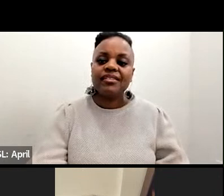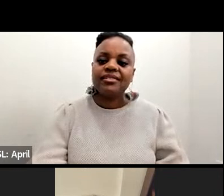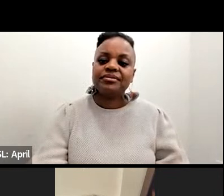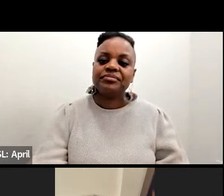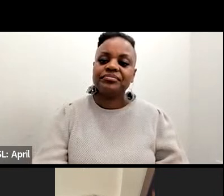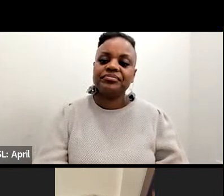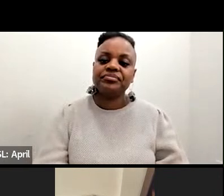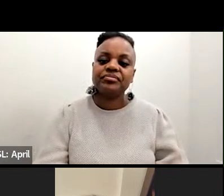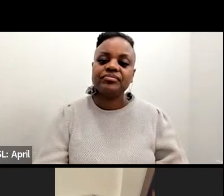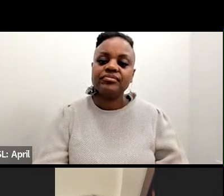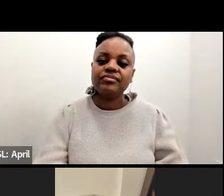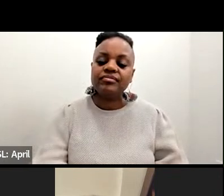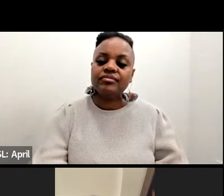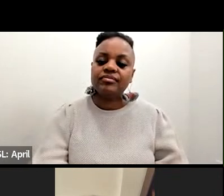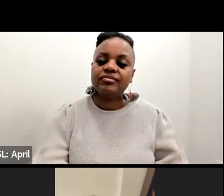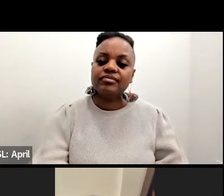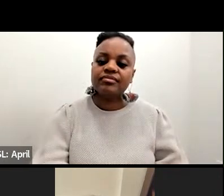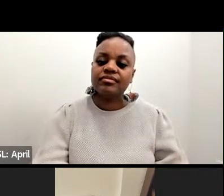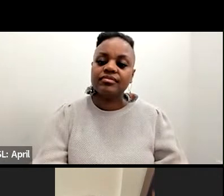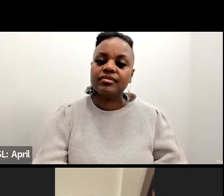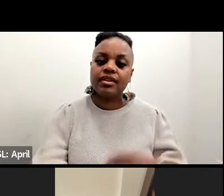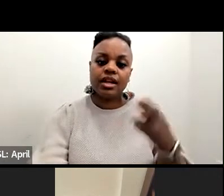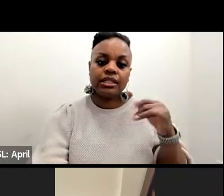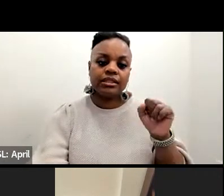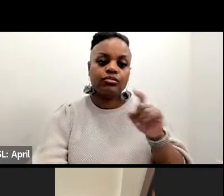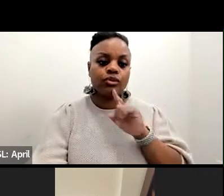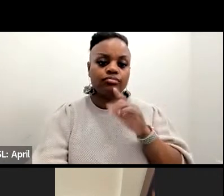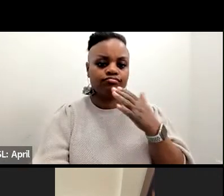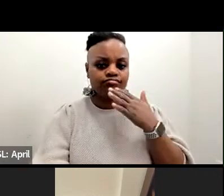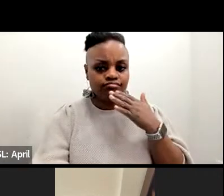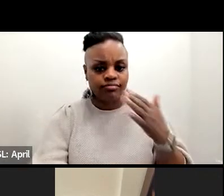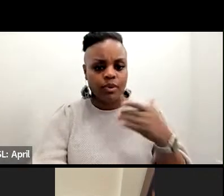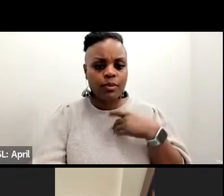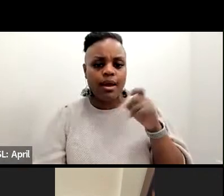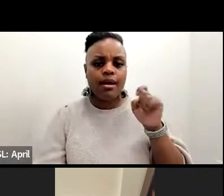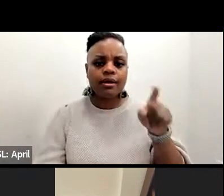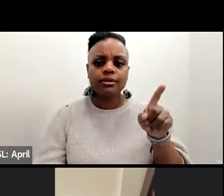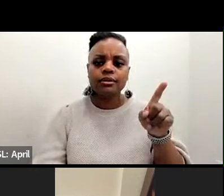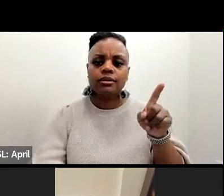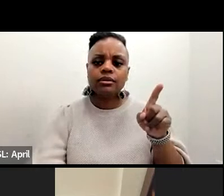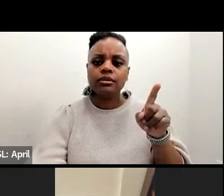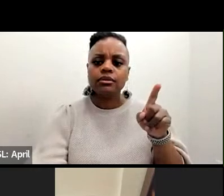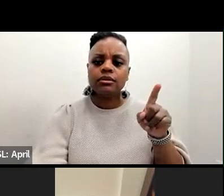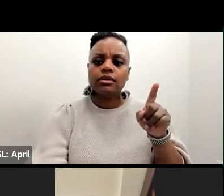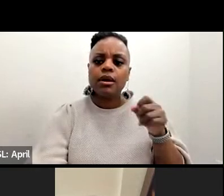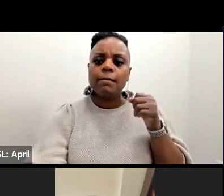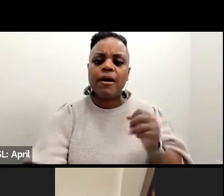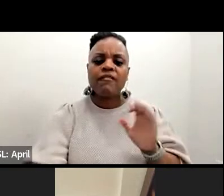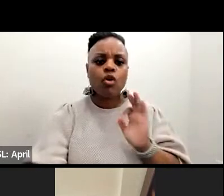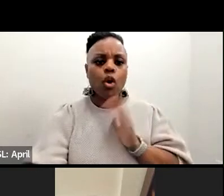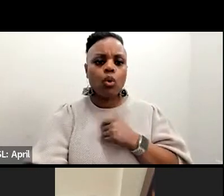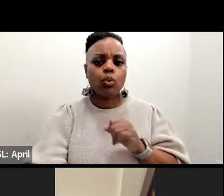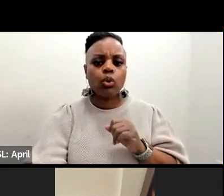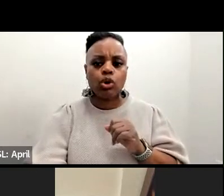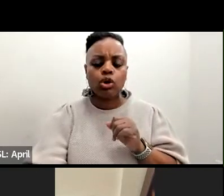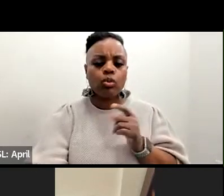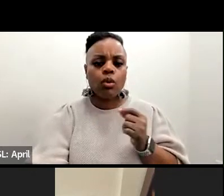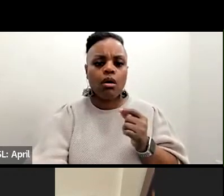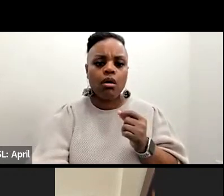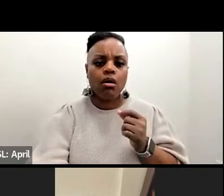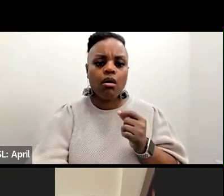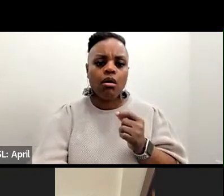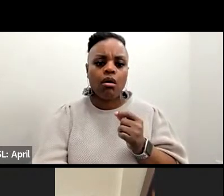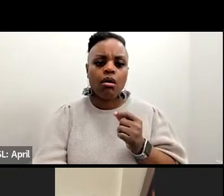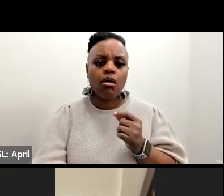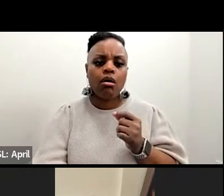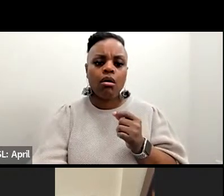and it seems to me like maybe one read of this is that we accorded way too much importance to the,